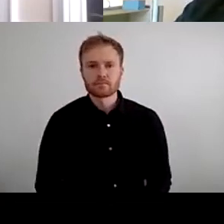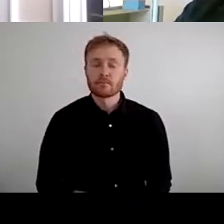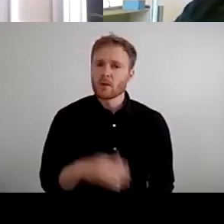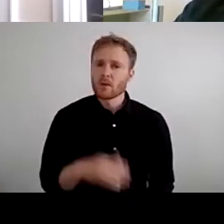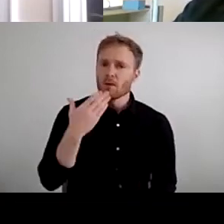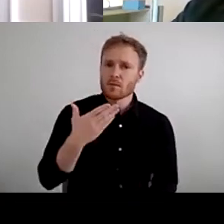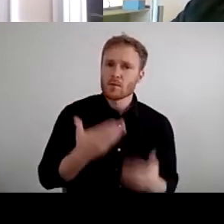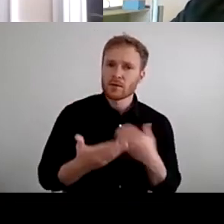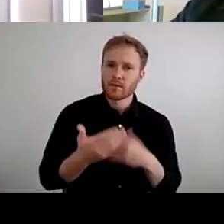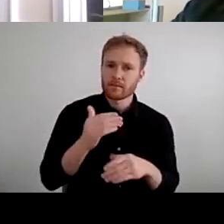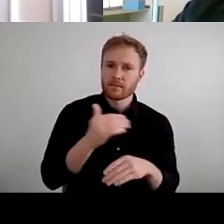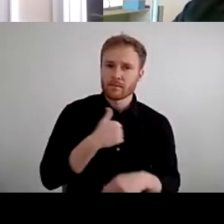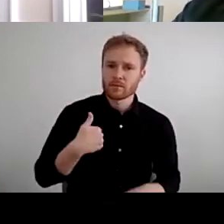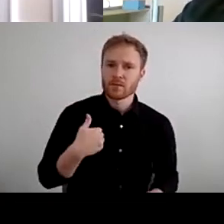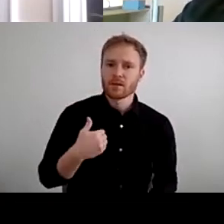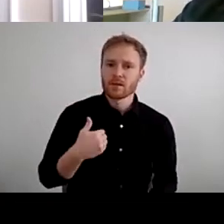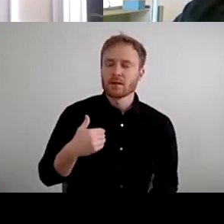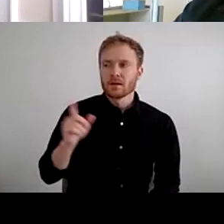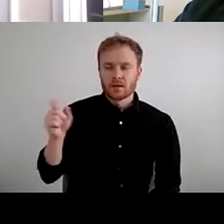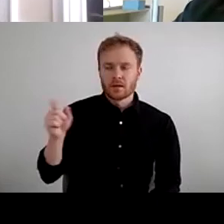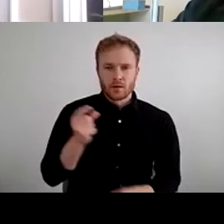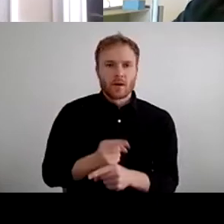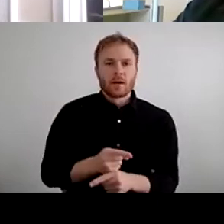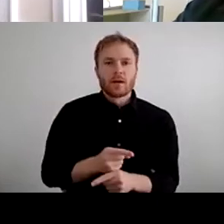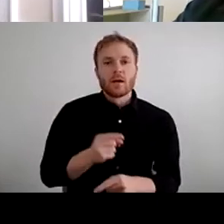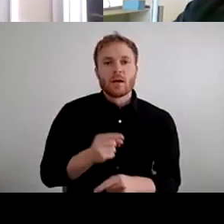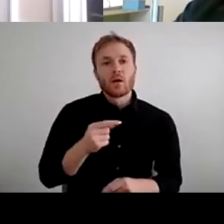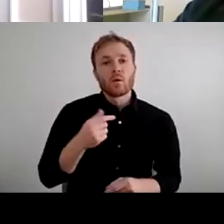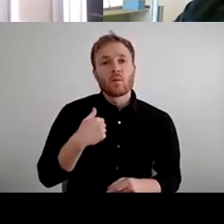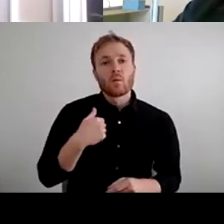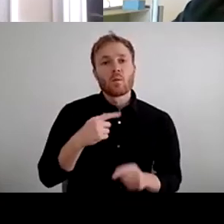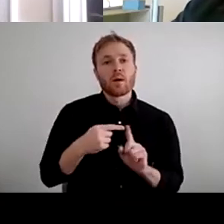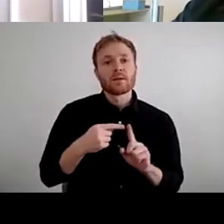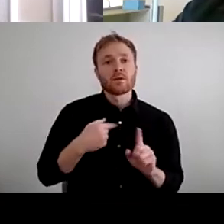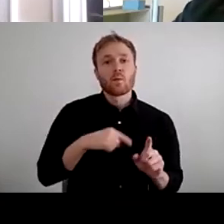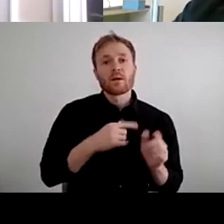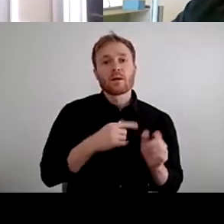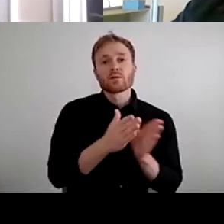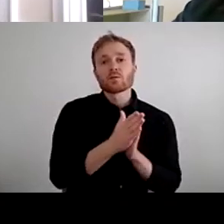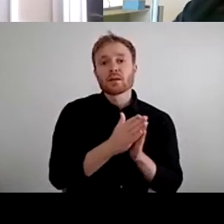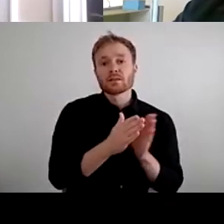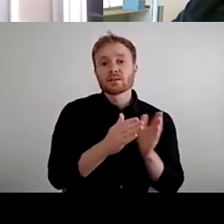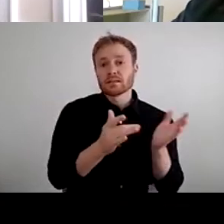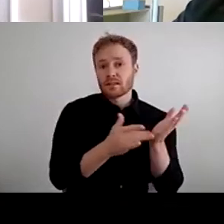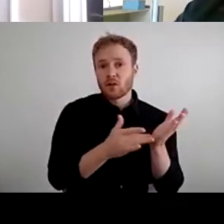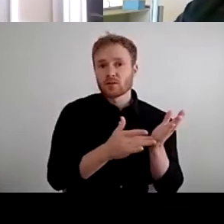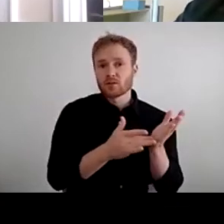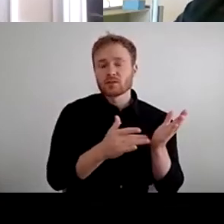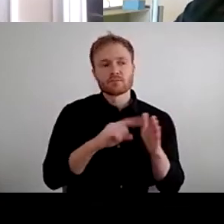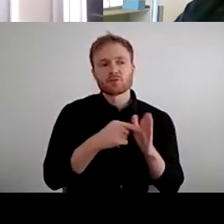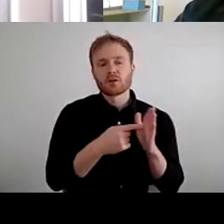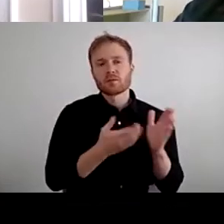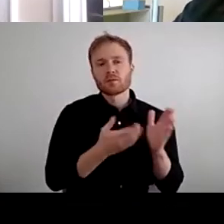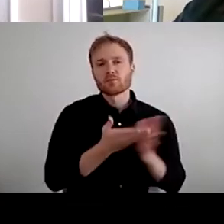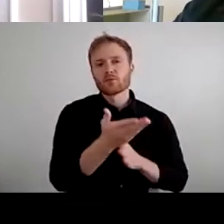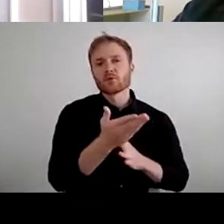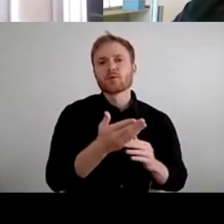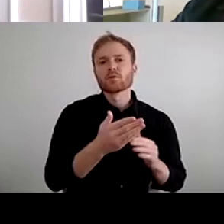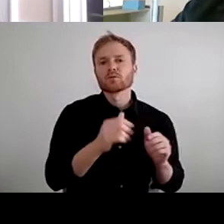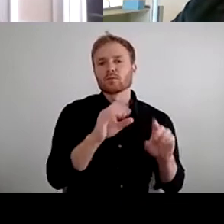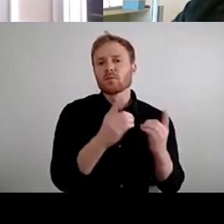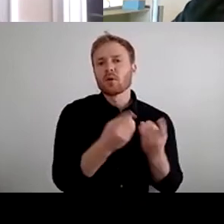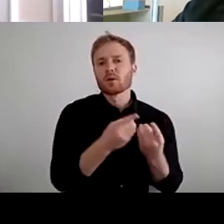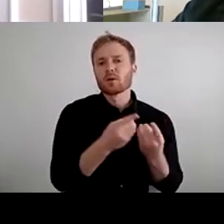the Assistant Director Schmidt spoke to, when we request a piece of technology like this, we start off by going through the Department of Innovation and Performance.